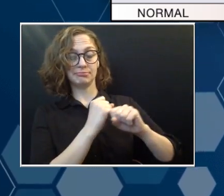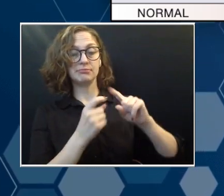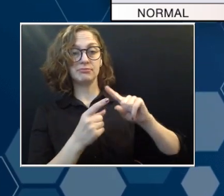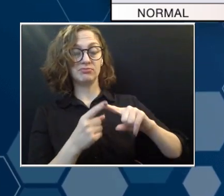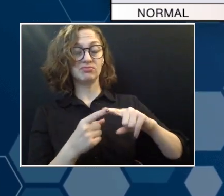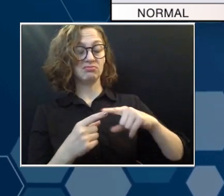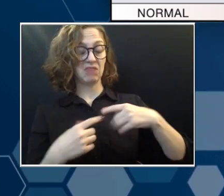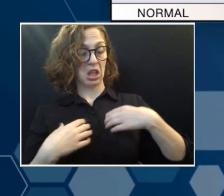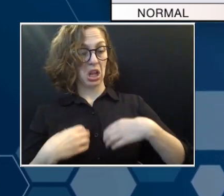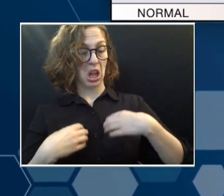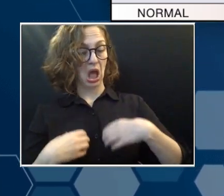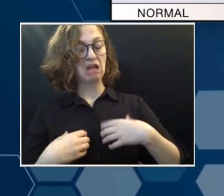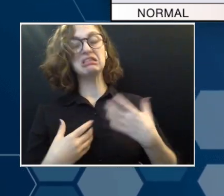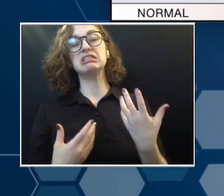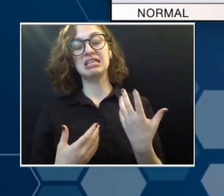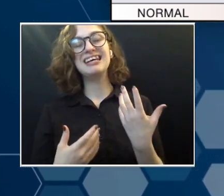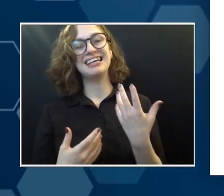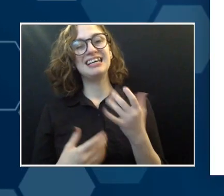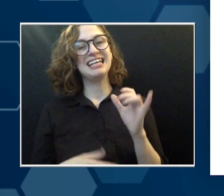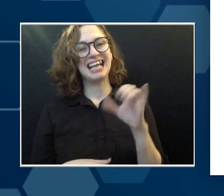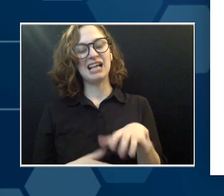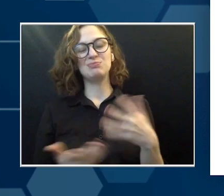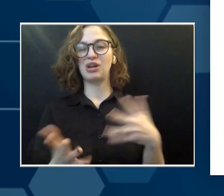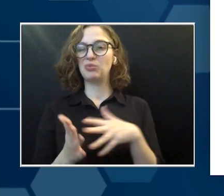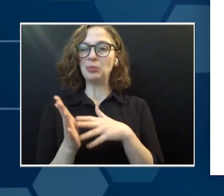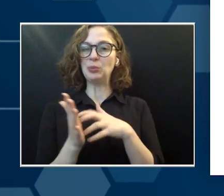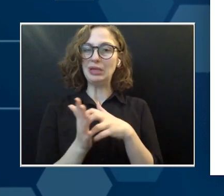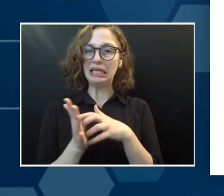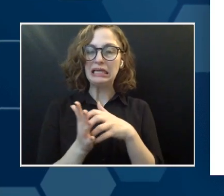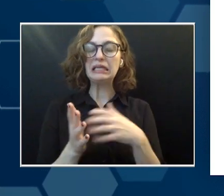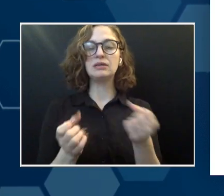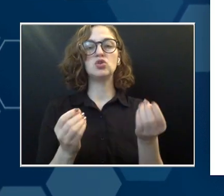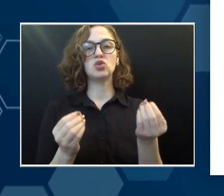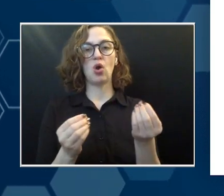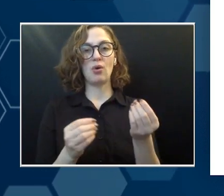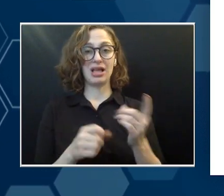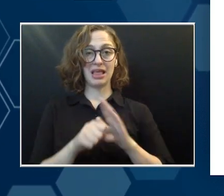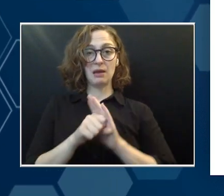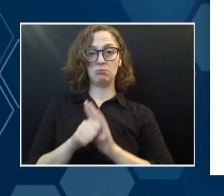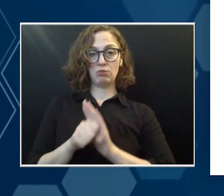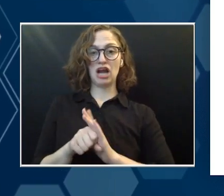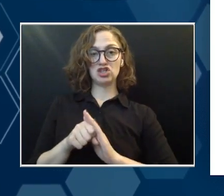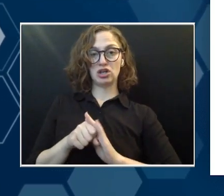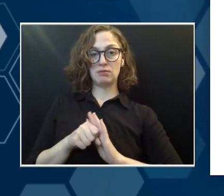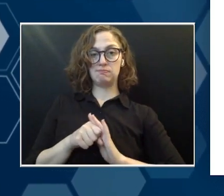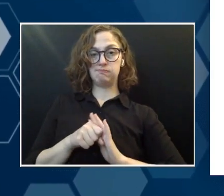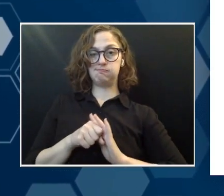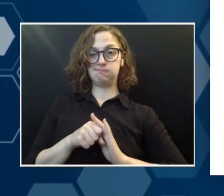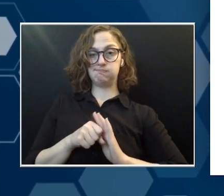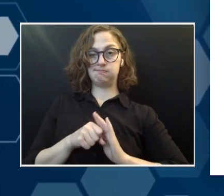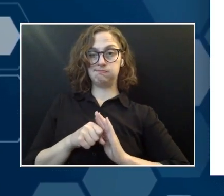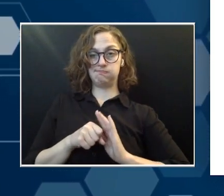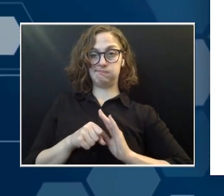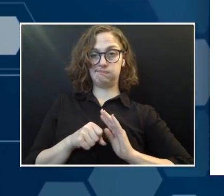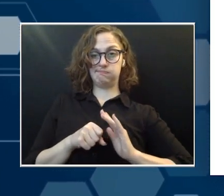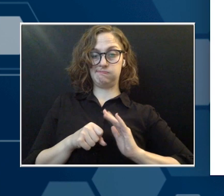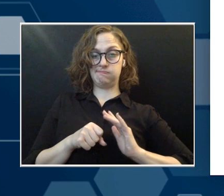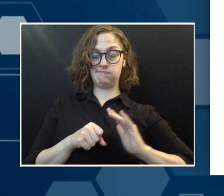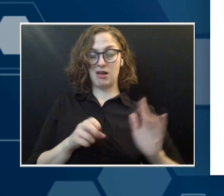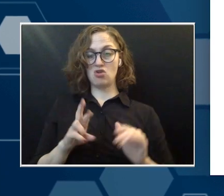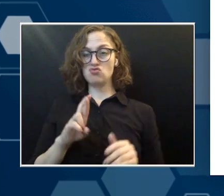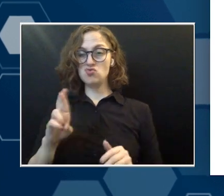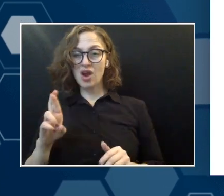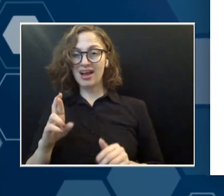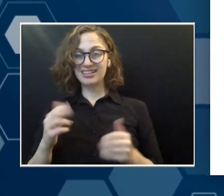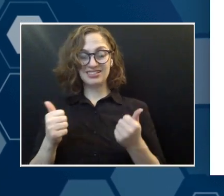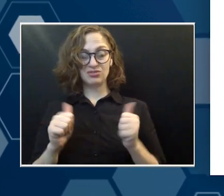that next graphic, as that pressure builds and that part of the heart's that right side of the heart's trying to pump against those pressures, it